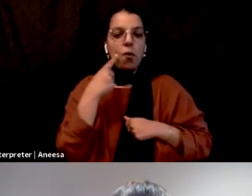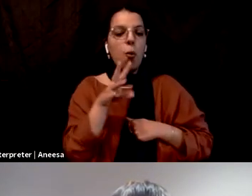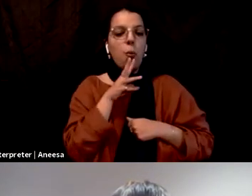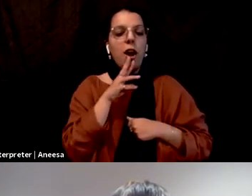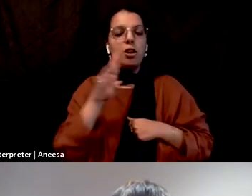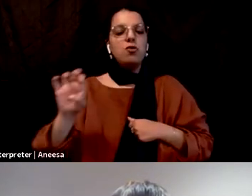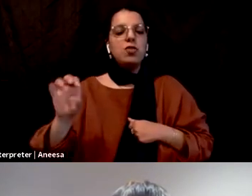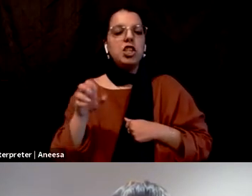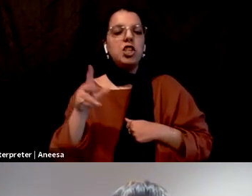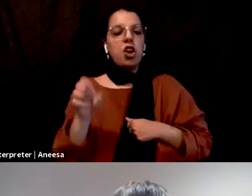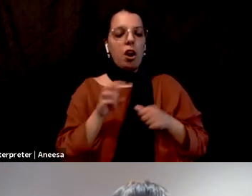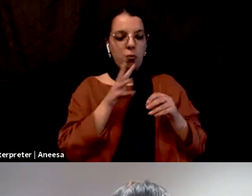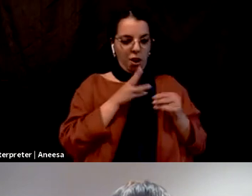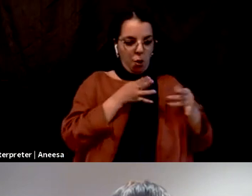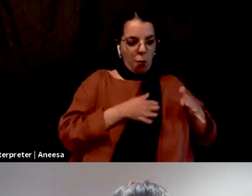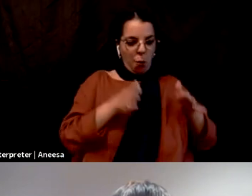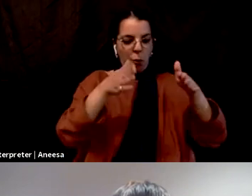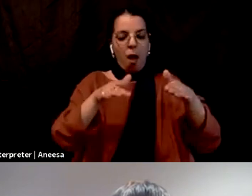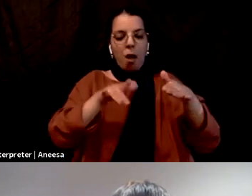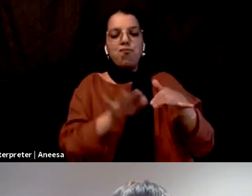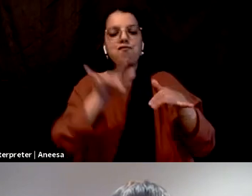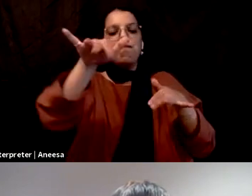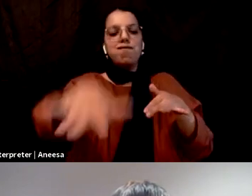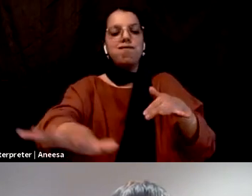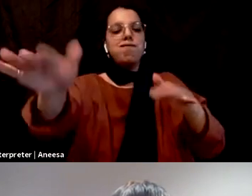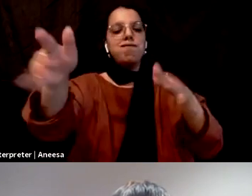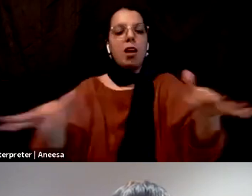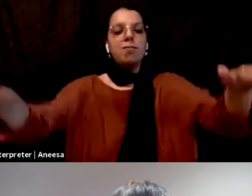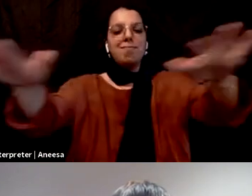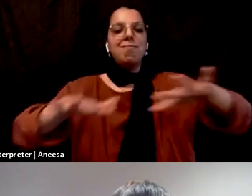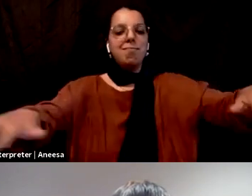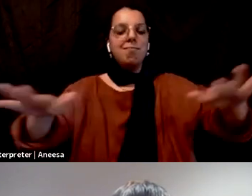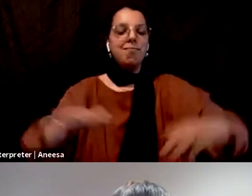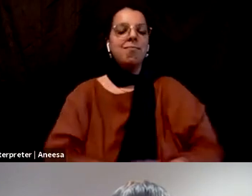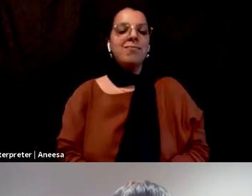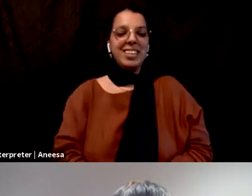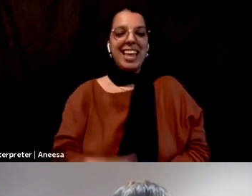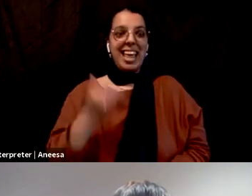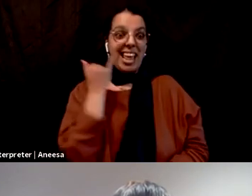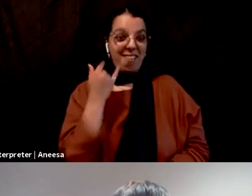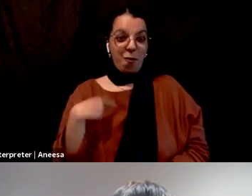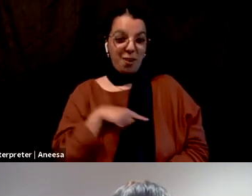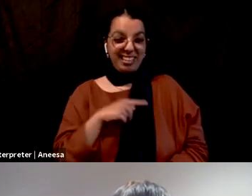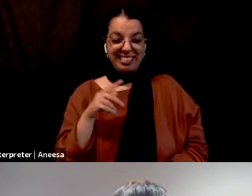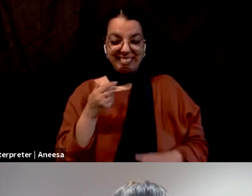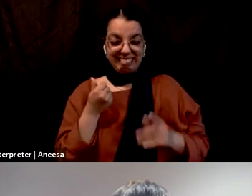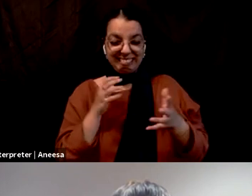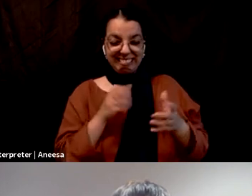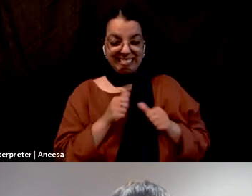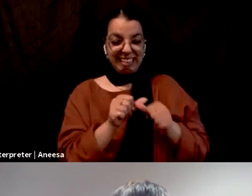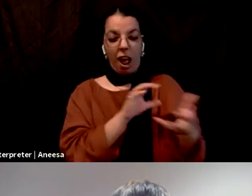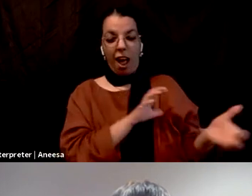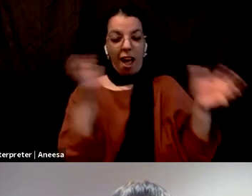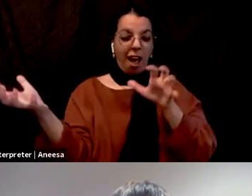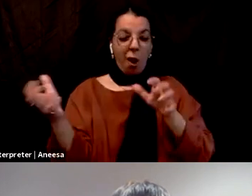It's critically important. If we keep mucking with that, we're going to be in serious trouble. We're in serious